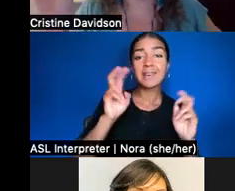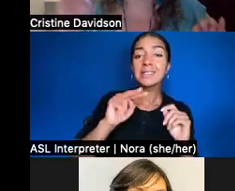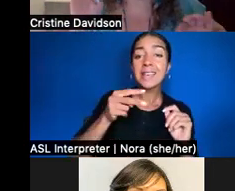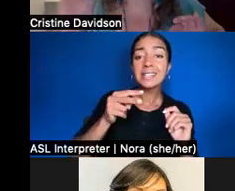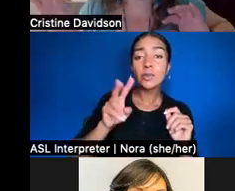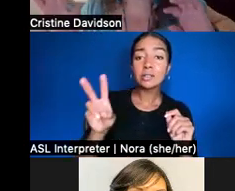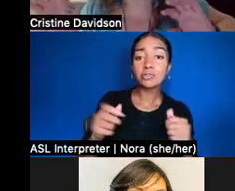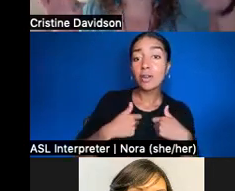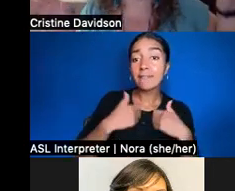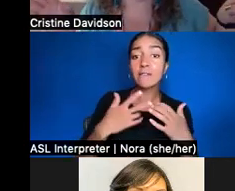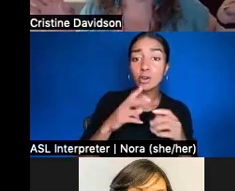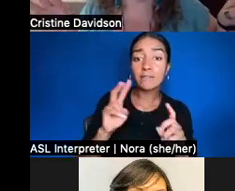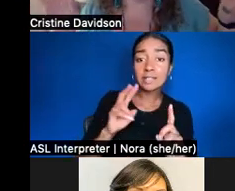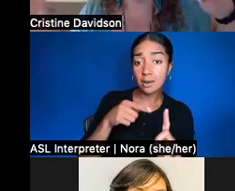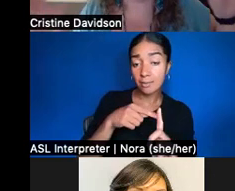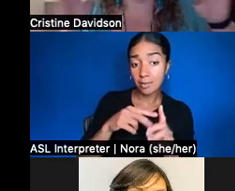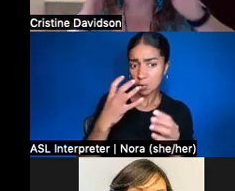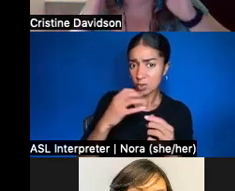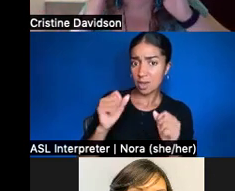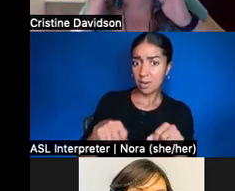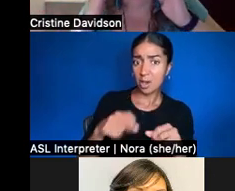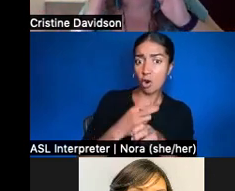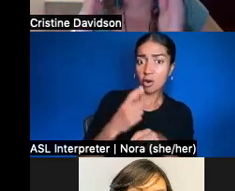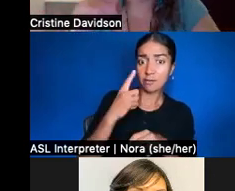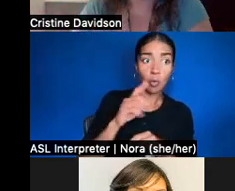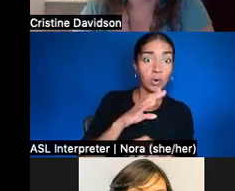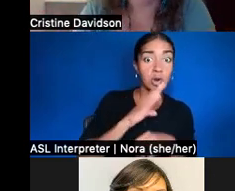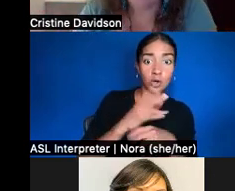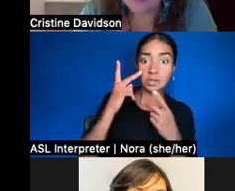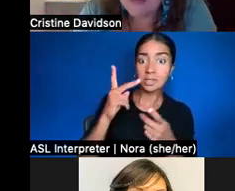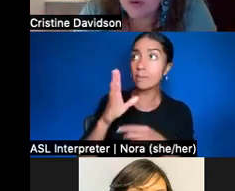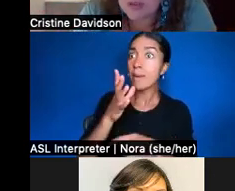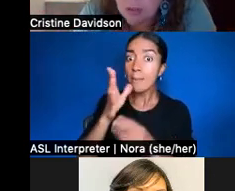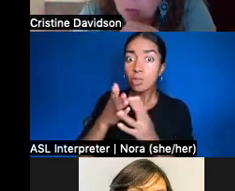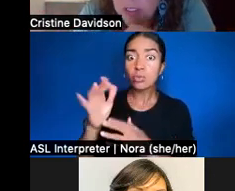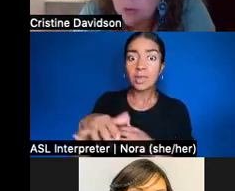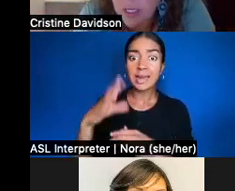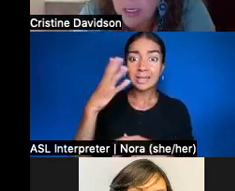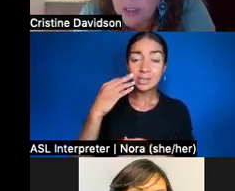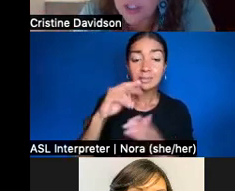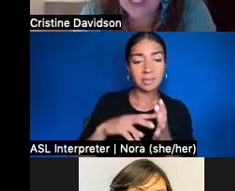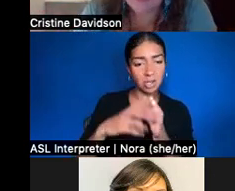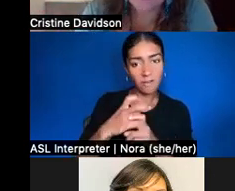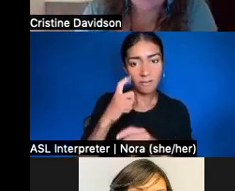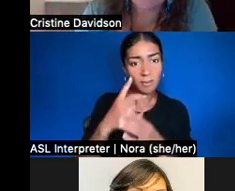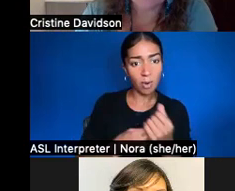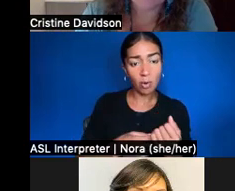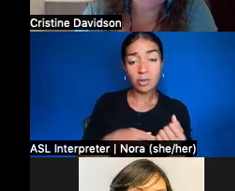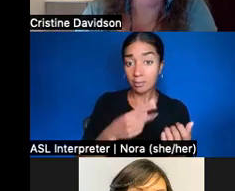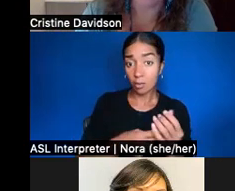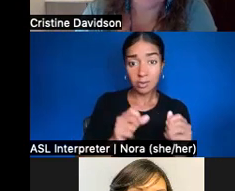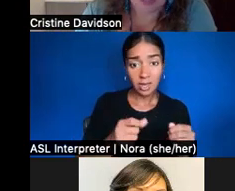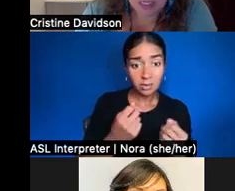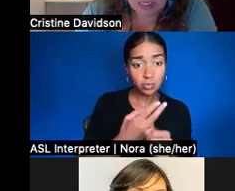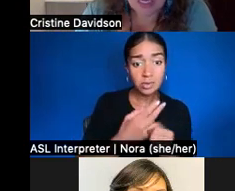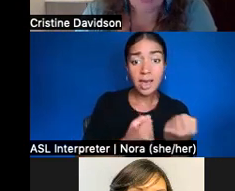okay for both or either to have an advocate, right? Let them know it's okay to just spend time in silence